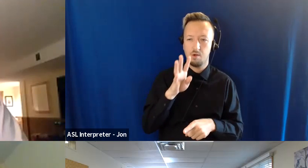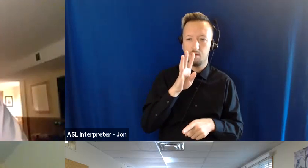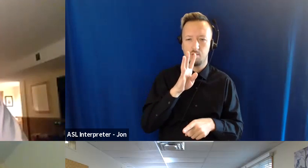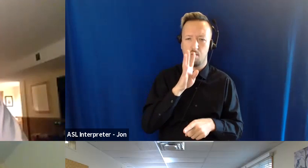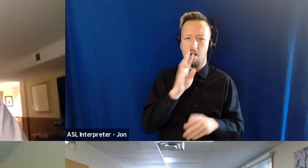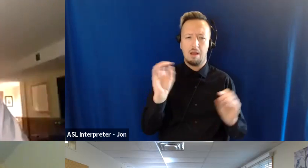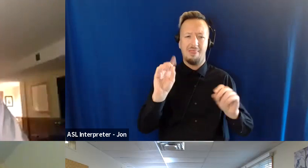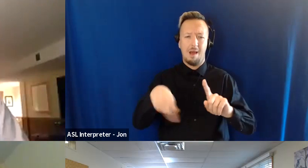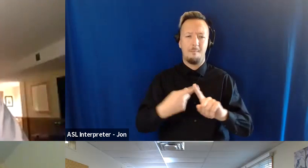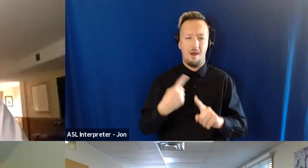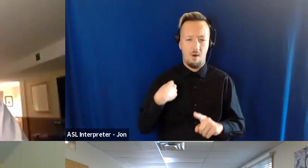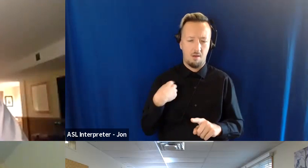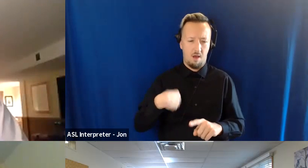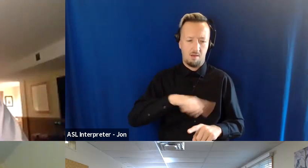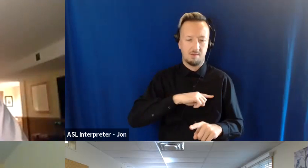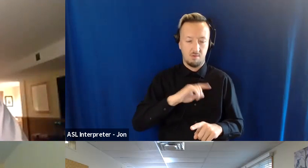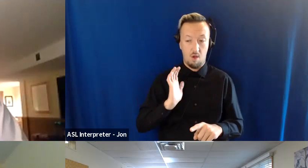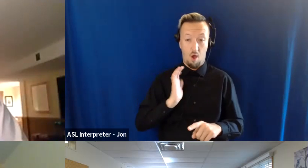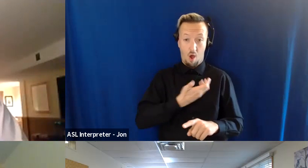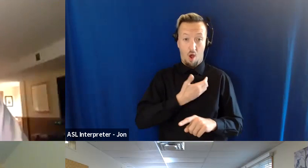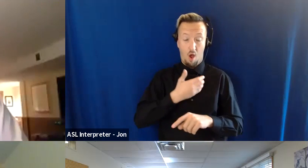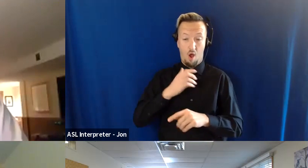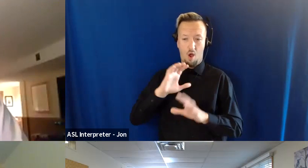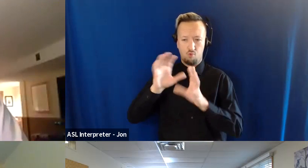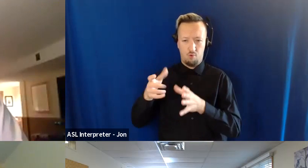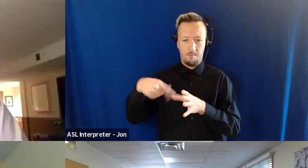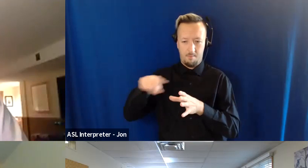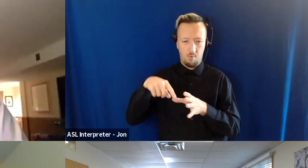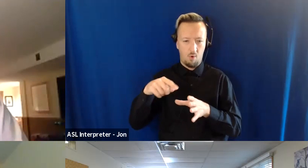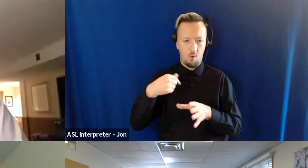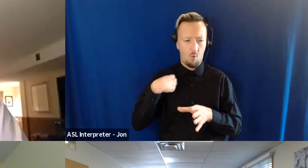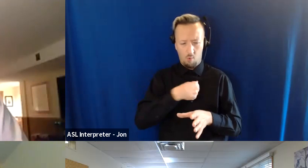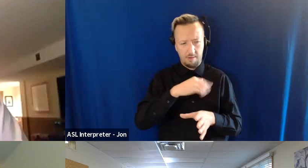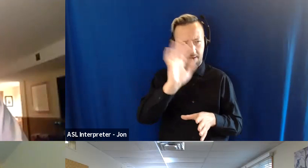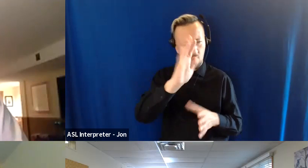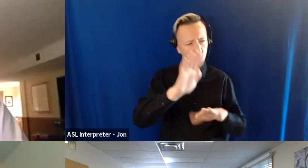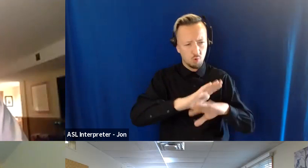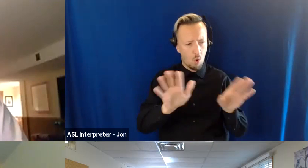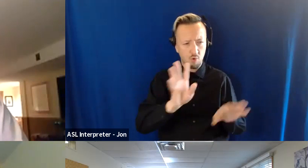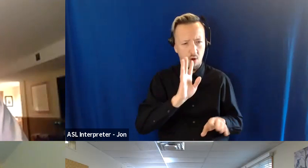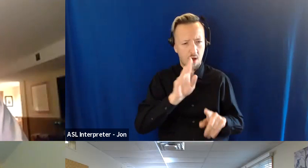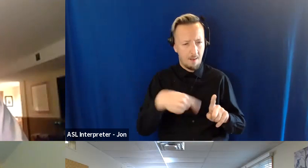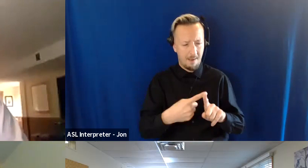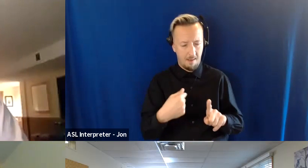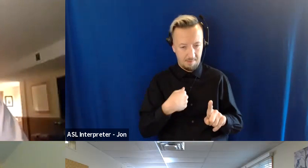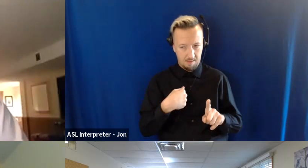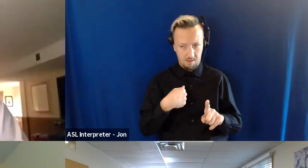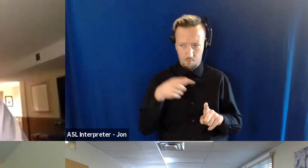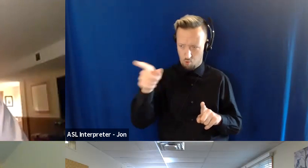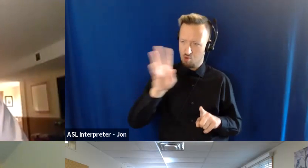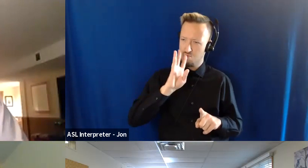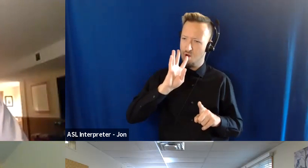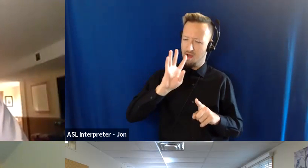of that in our generation because we started refusing to be talked about when we're right there in front of them